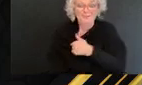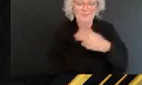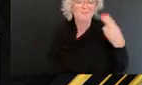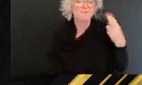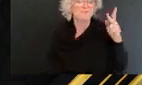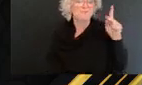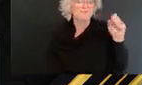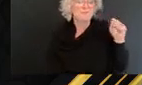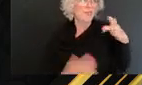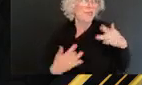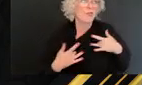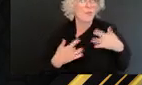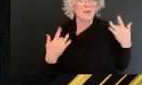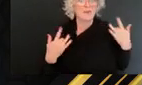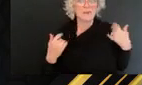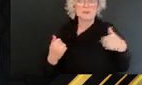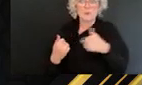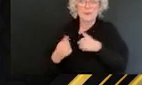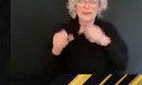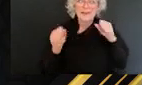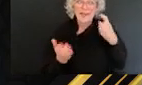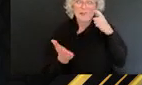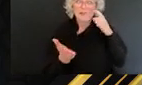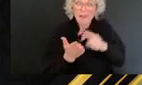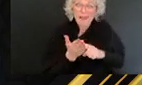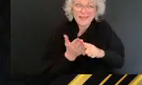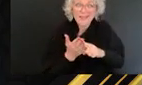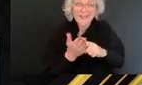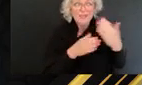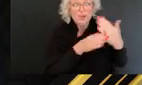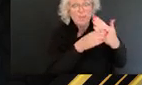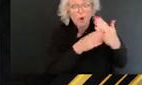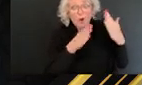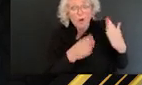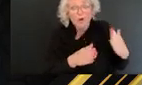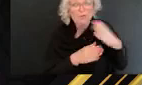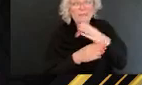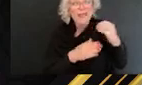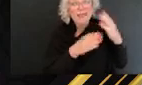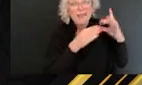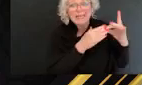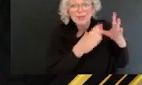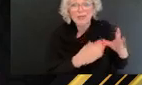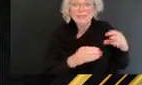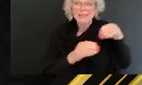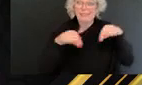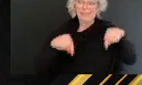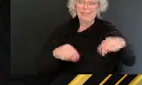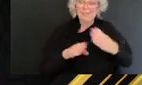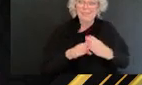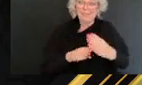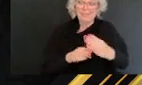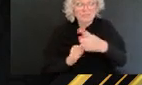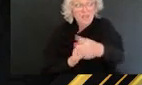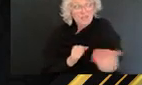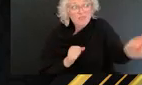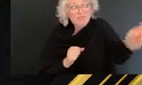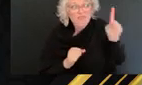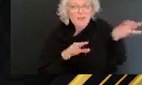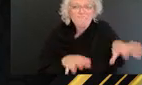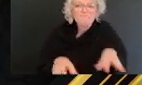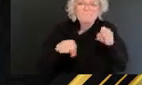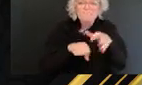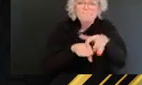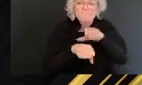HKS is thrilled to be able to recognize partners and leaders in our field who have made it their business to